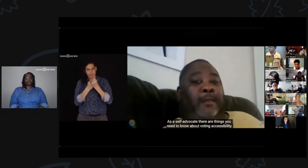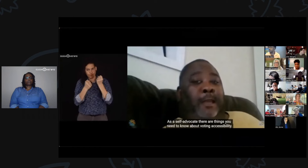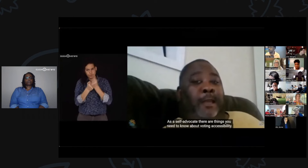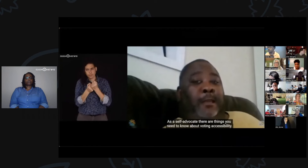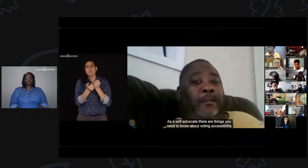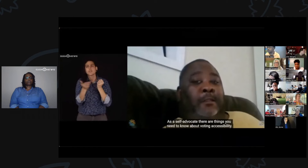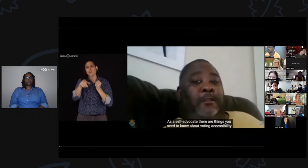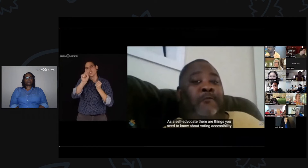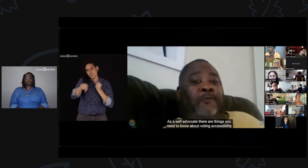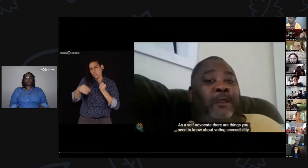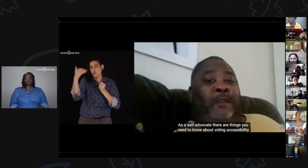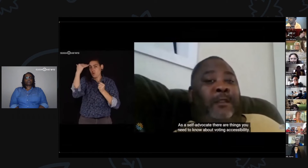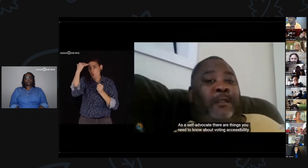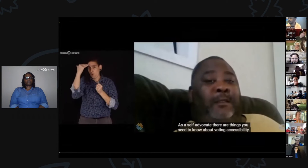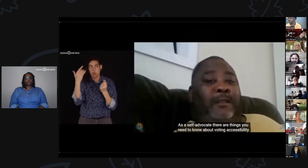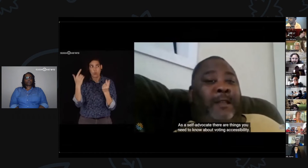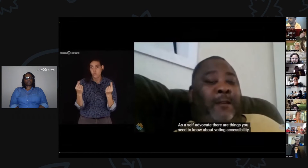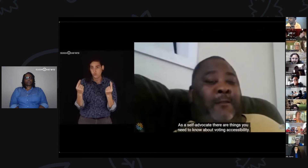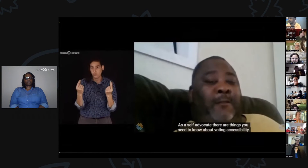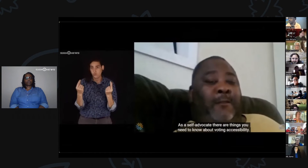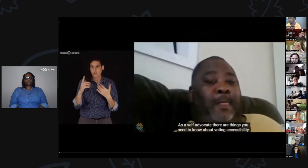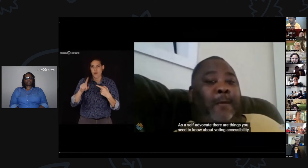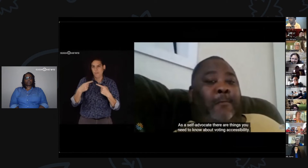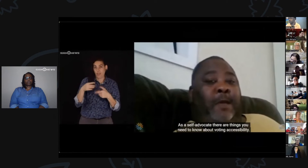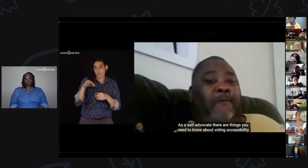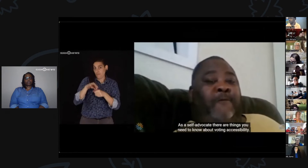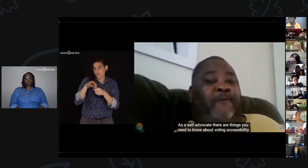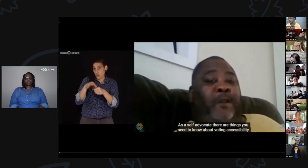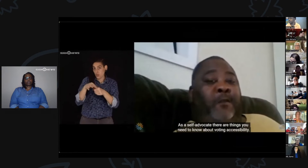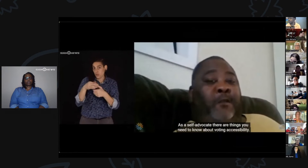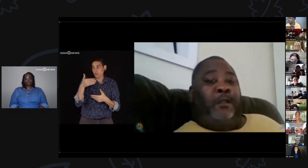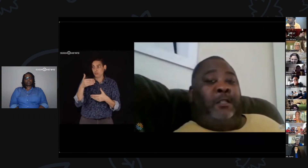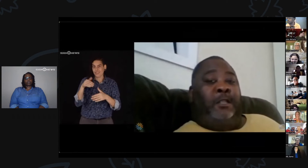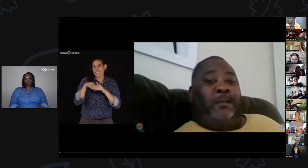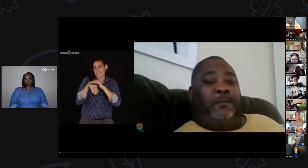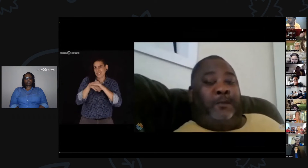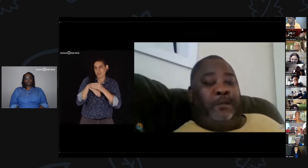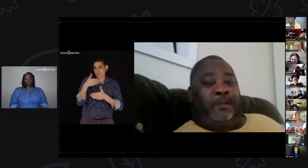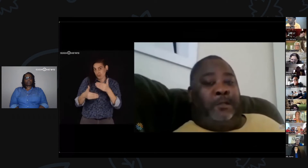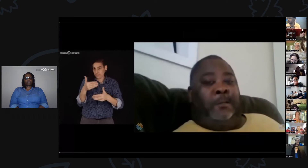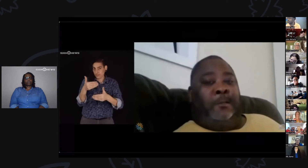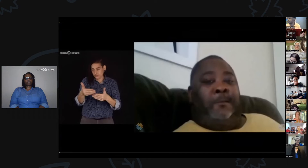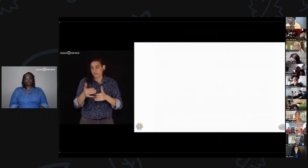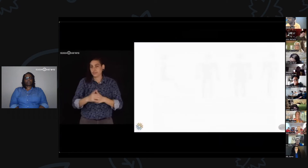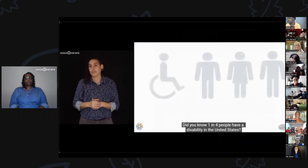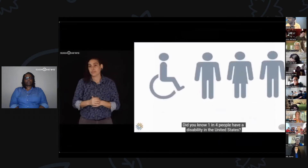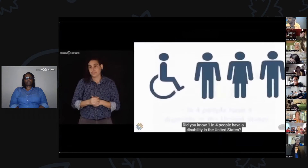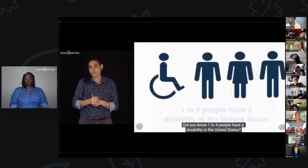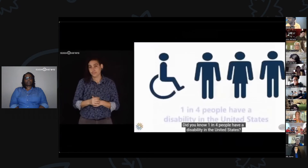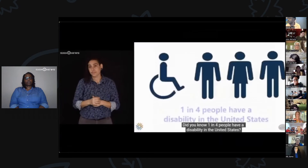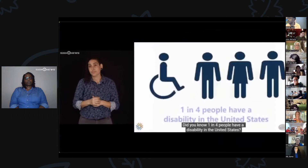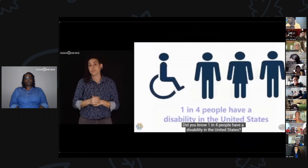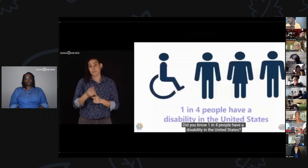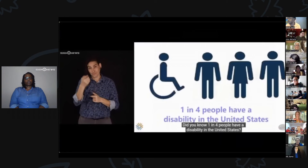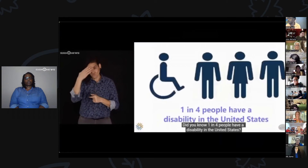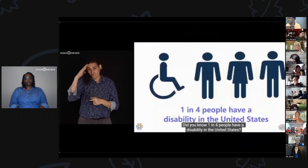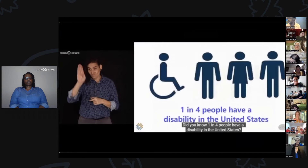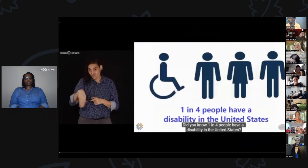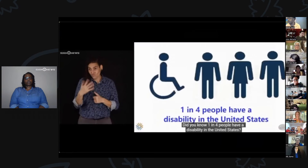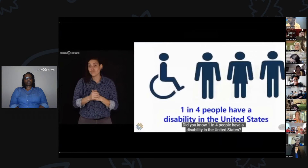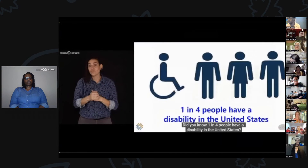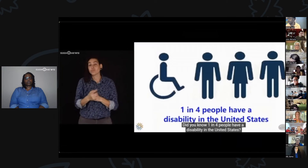are things you need to know about voting accessibility. Did you